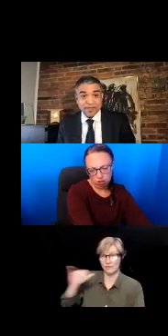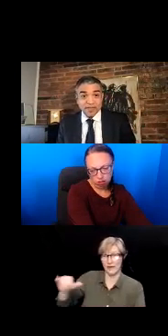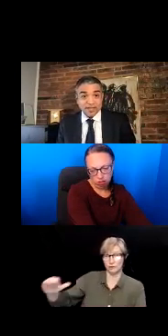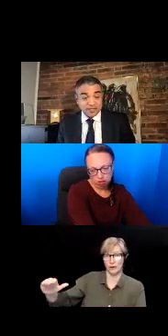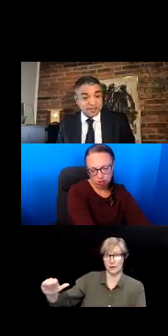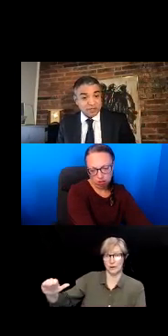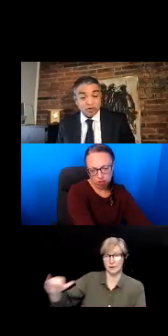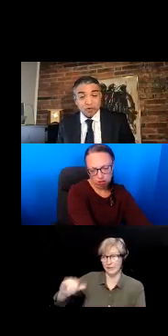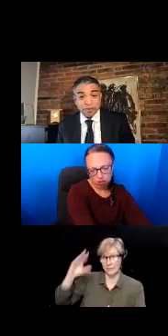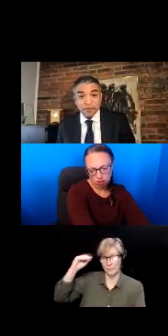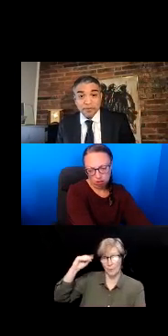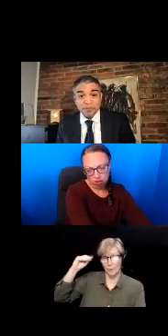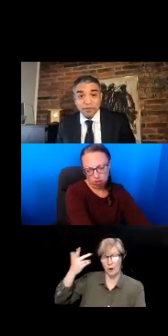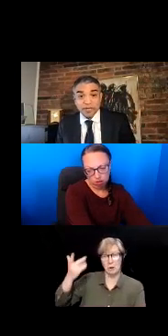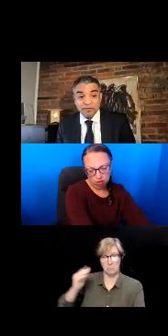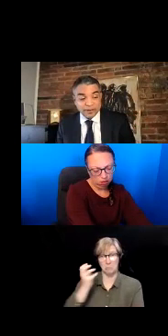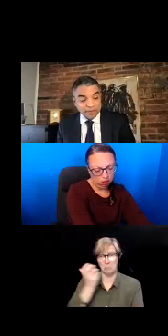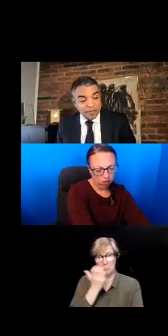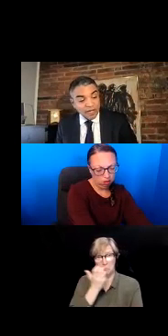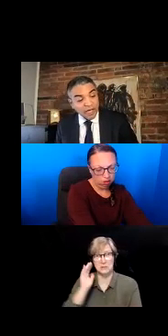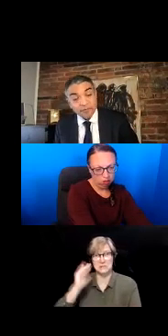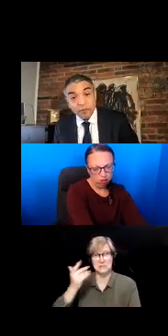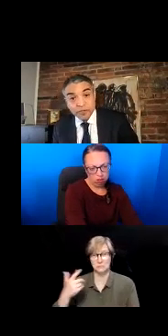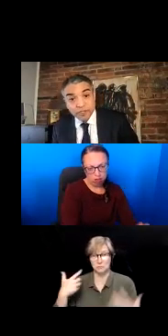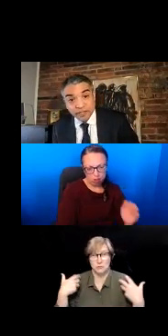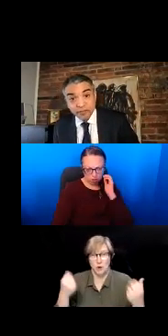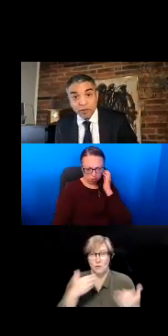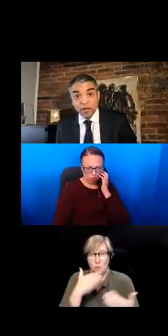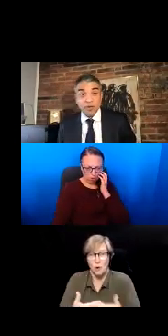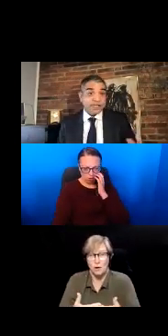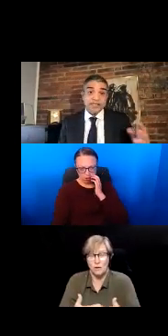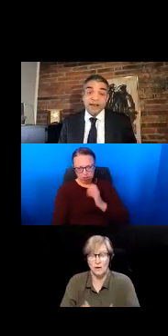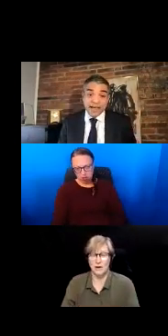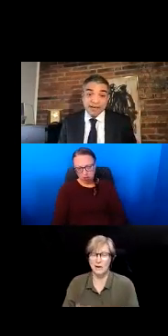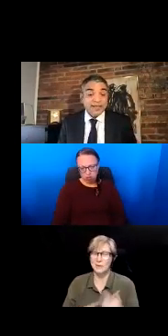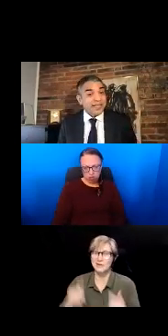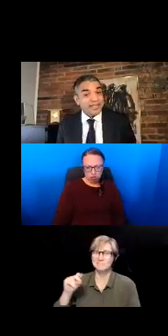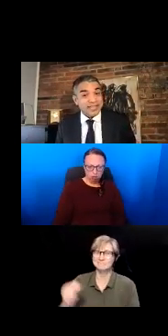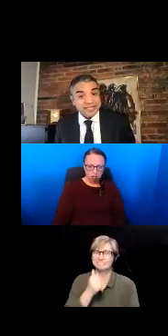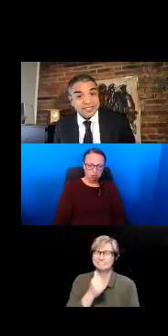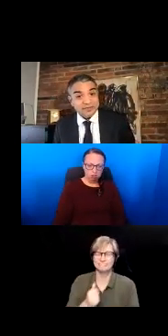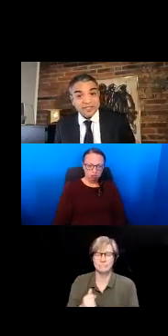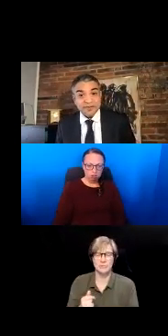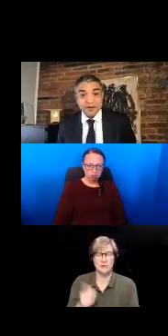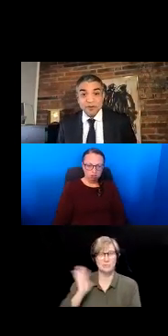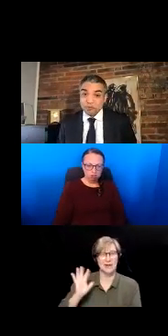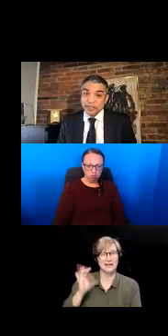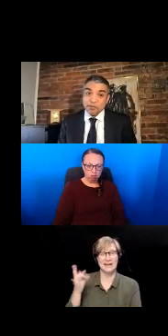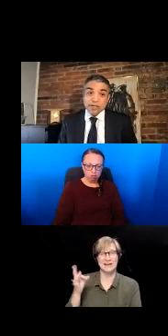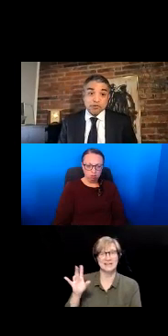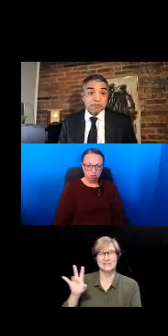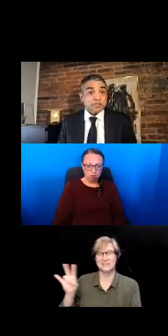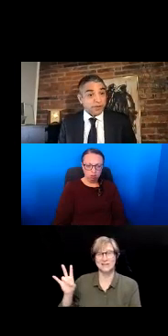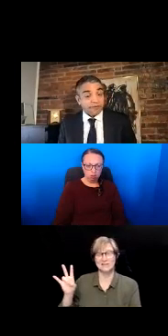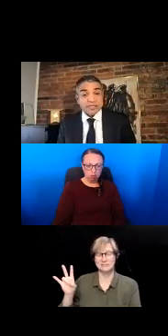time. He seemed to show a pretty remarkable recovery. Unfortunately, what they did not have in 1877 was really